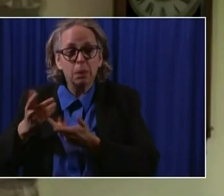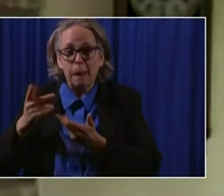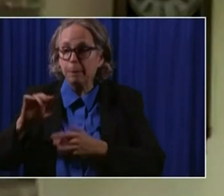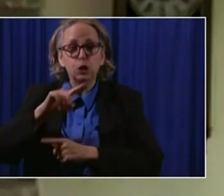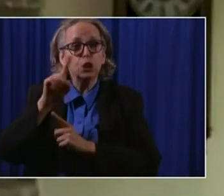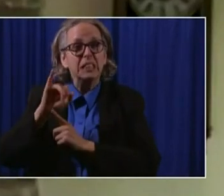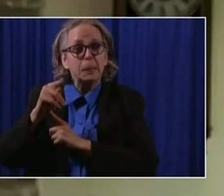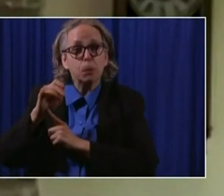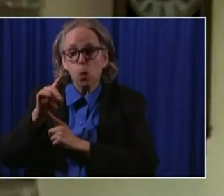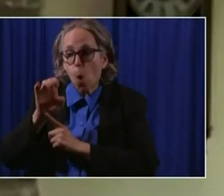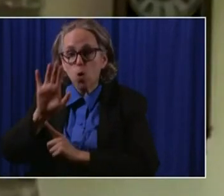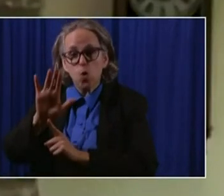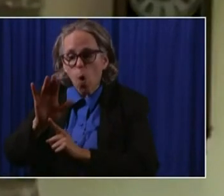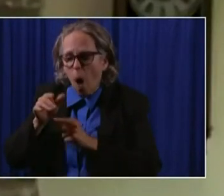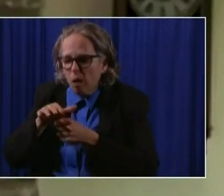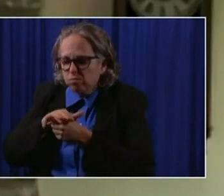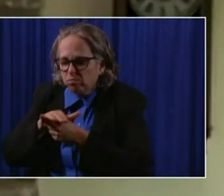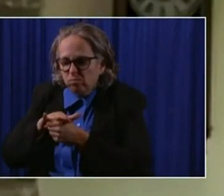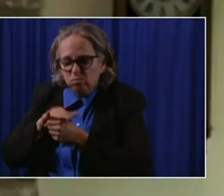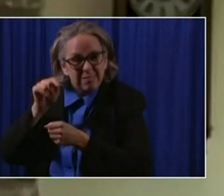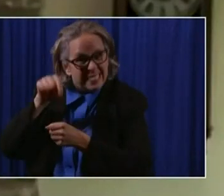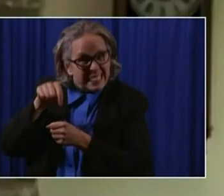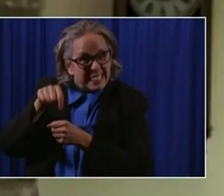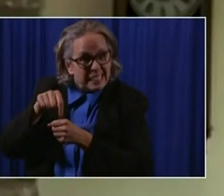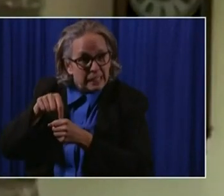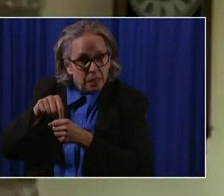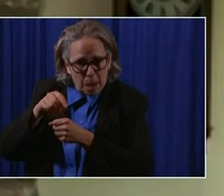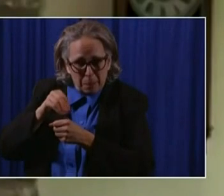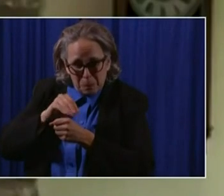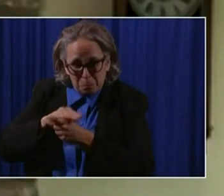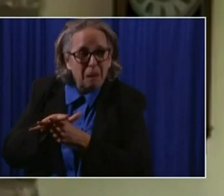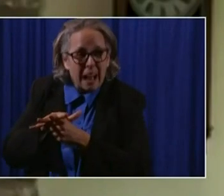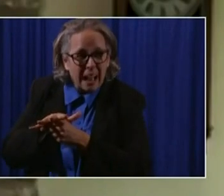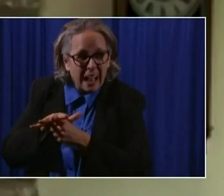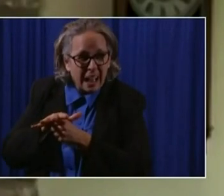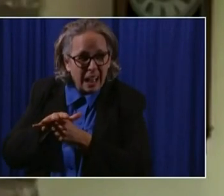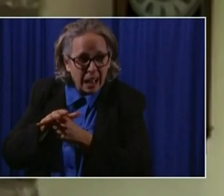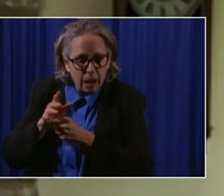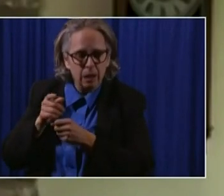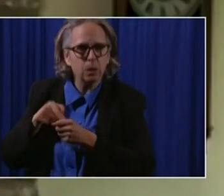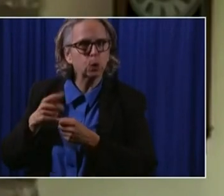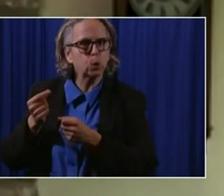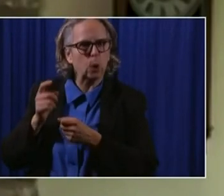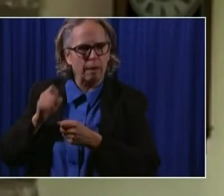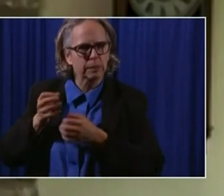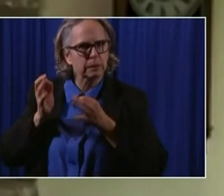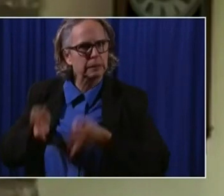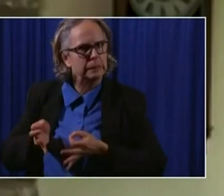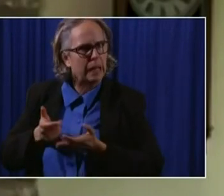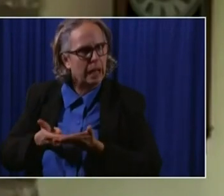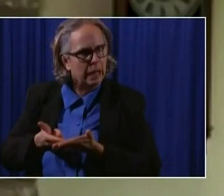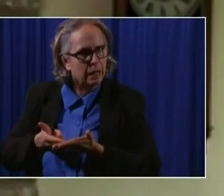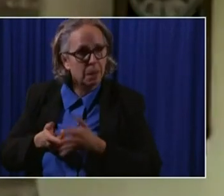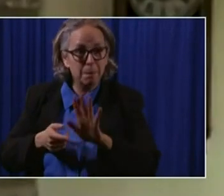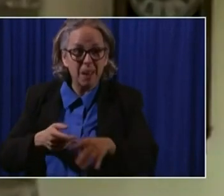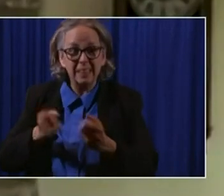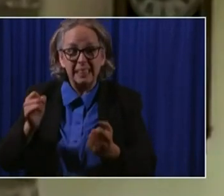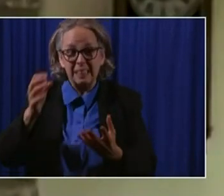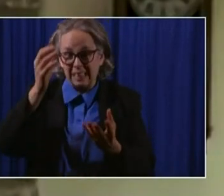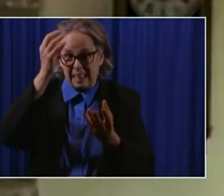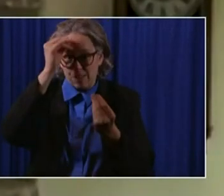granular, more in regard to the zip code and things like that. But this information is there. And if we can help